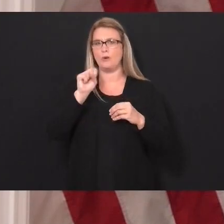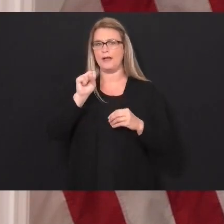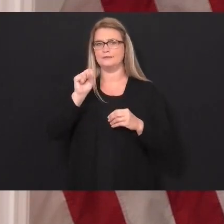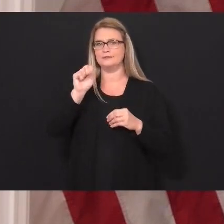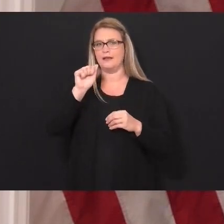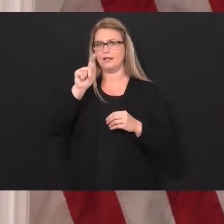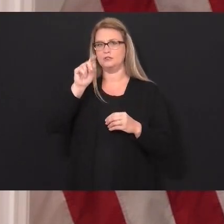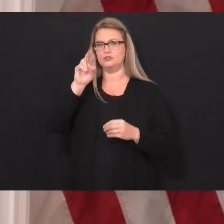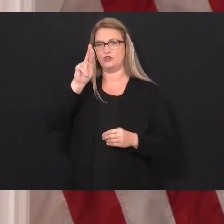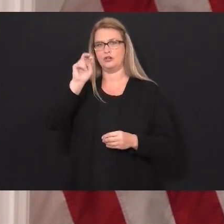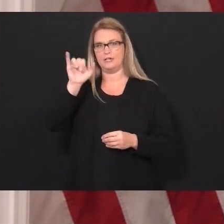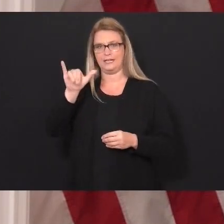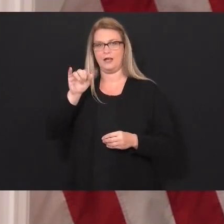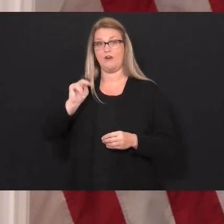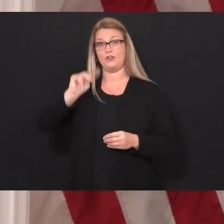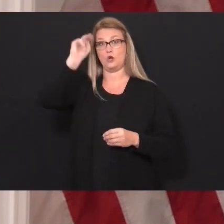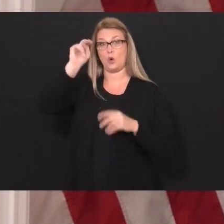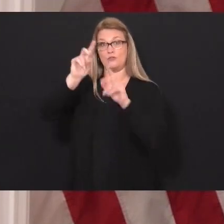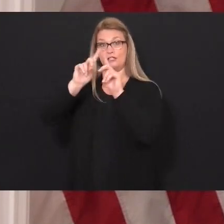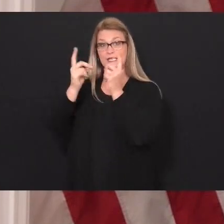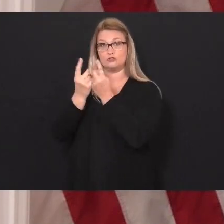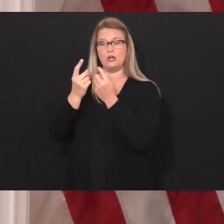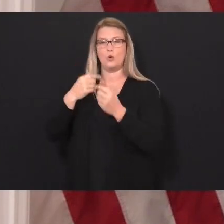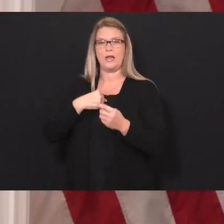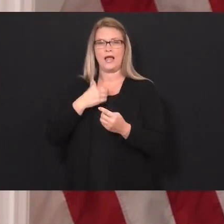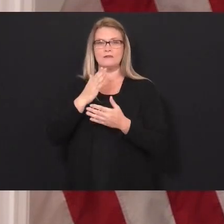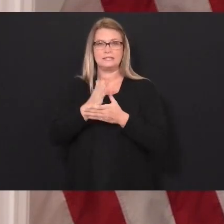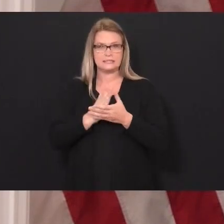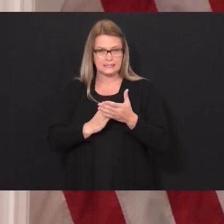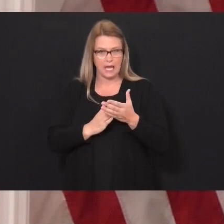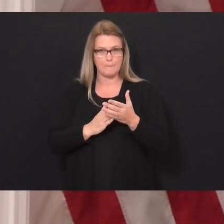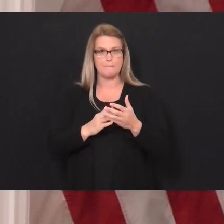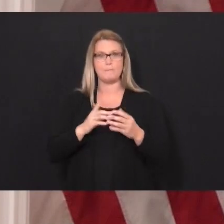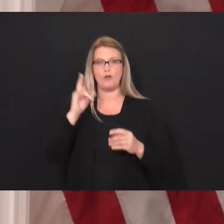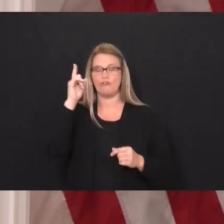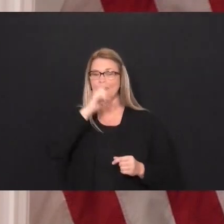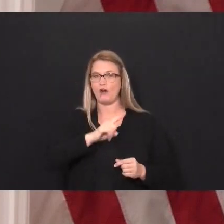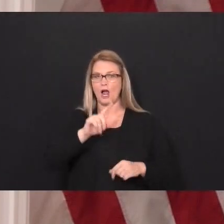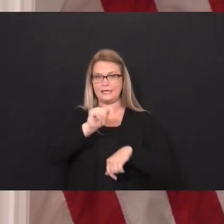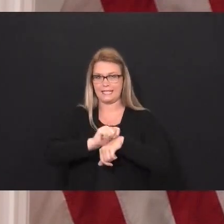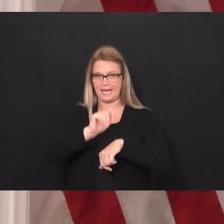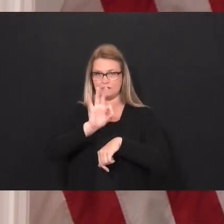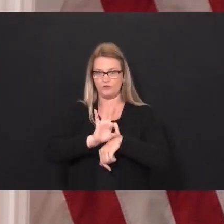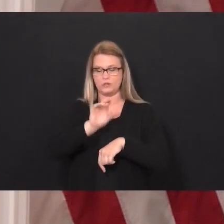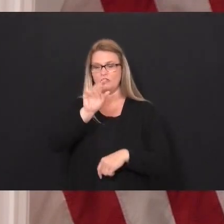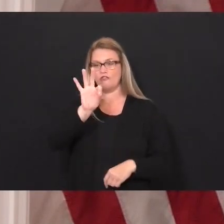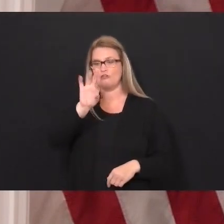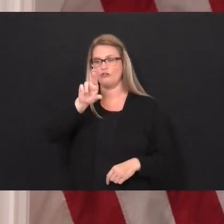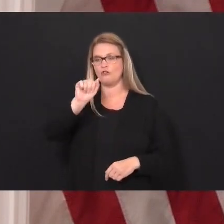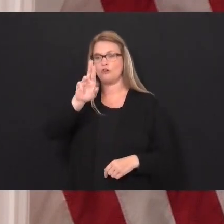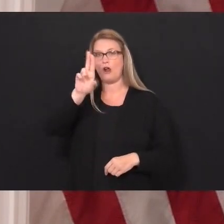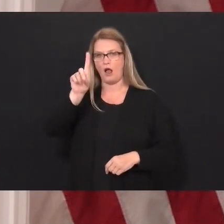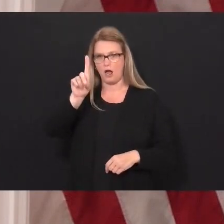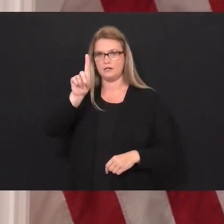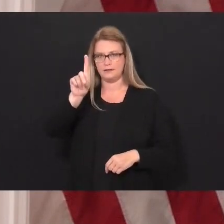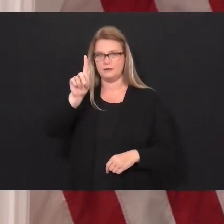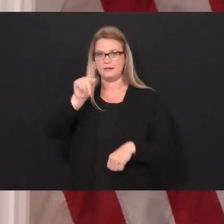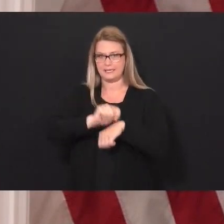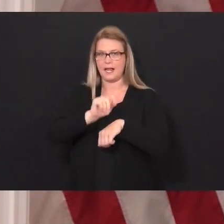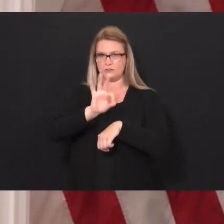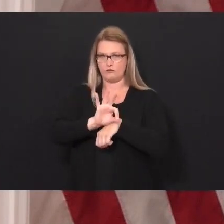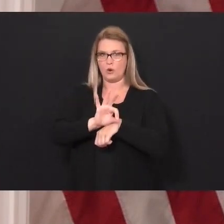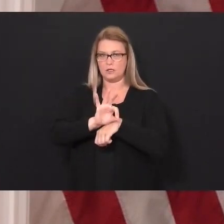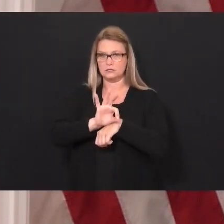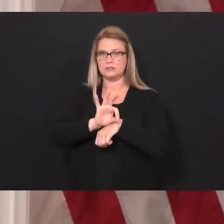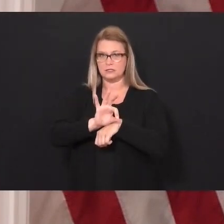Southern District, that we have a consumer fraud task force relating to coronavirus issues. I think this is a